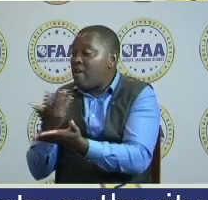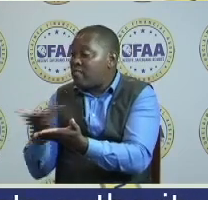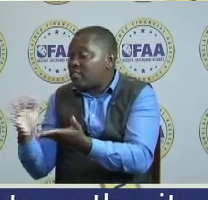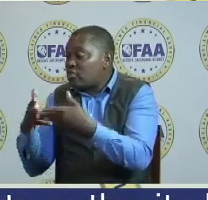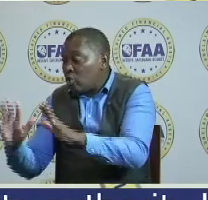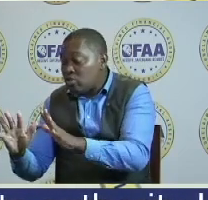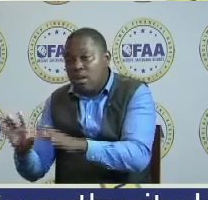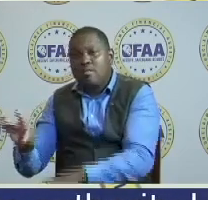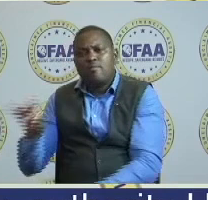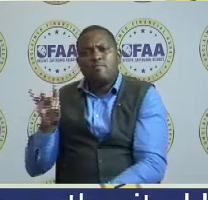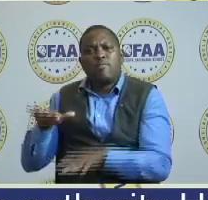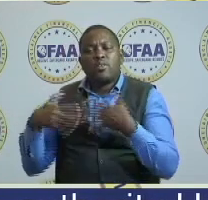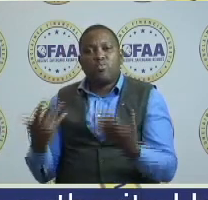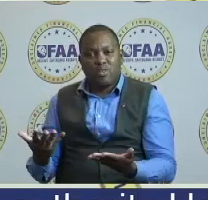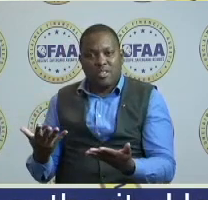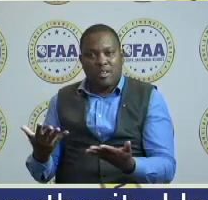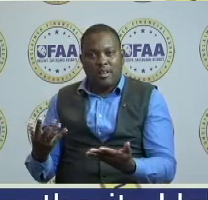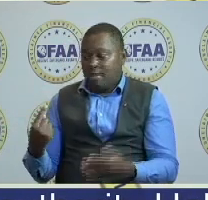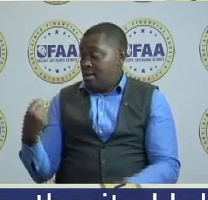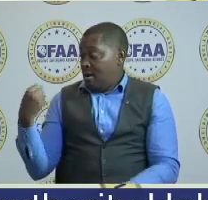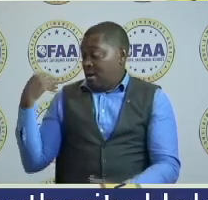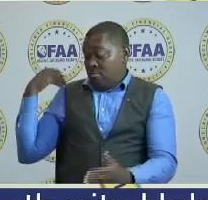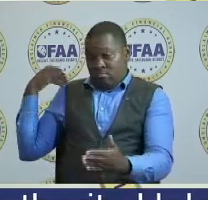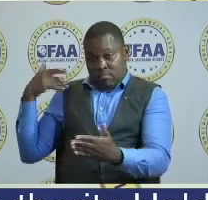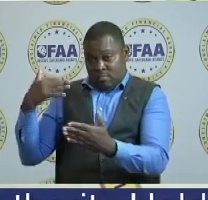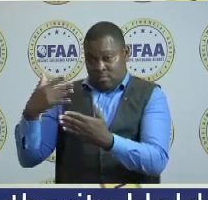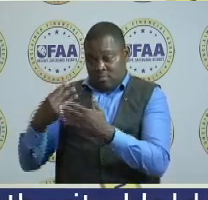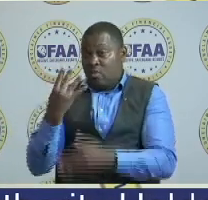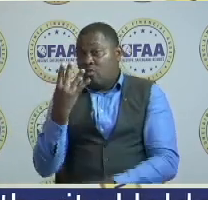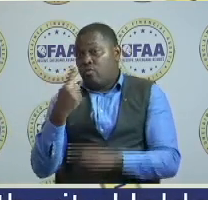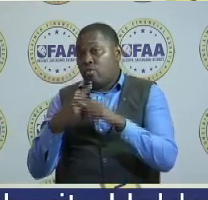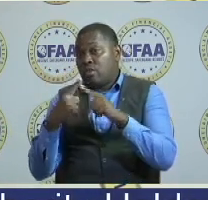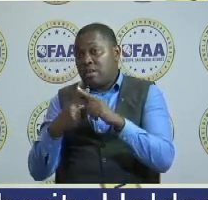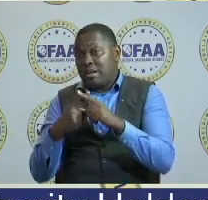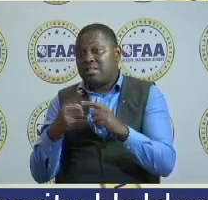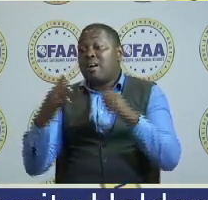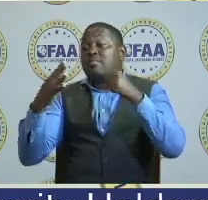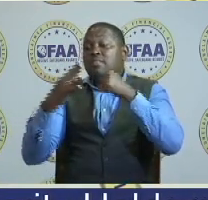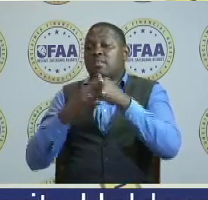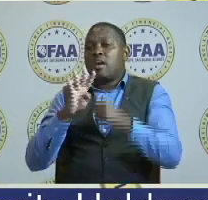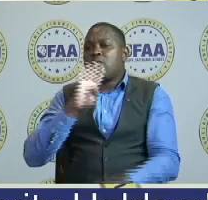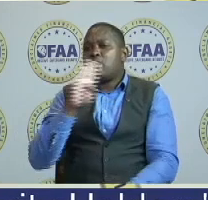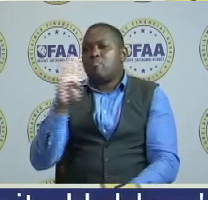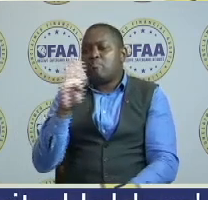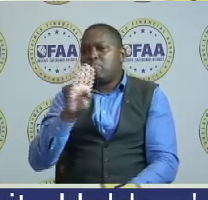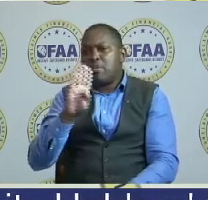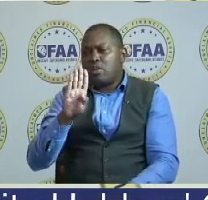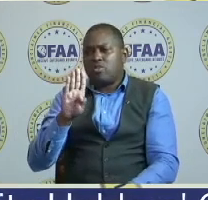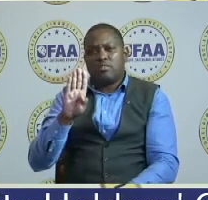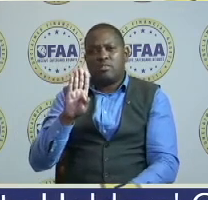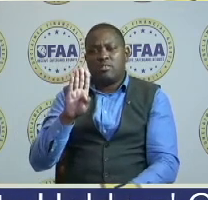have found over the last 4 years that over 9 billion shillings has been